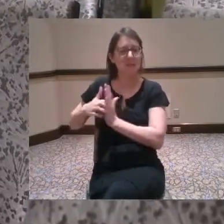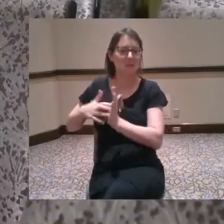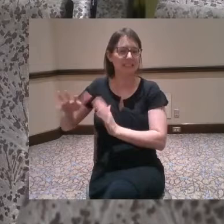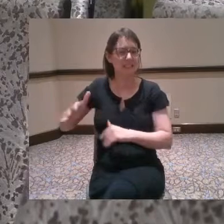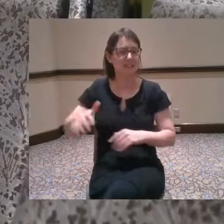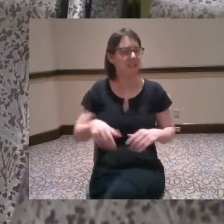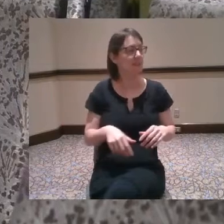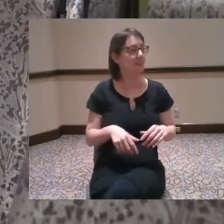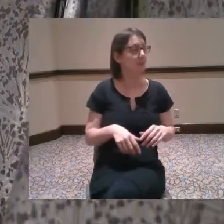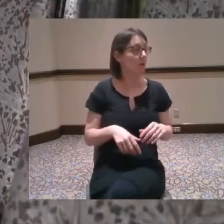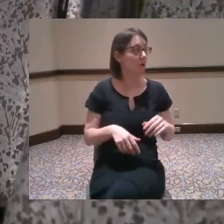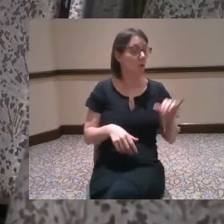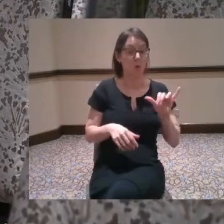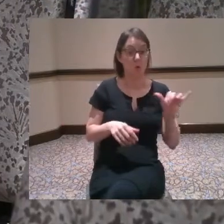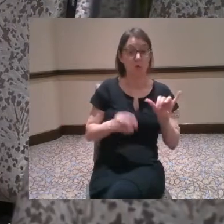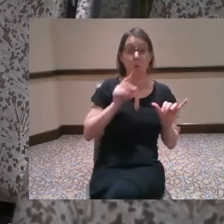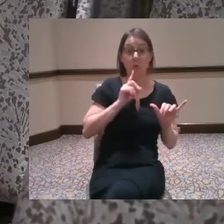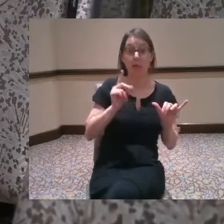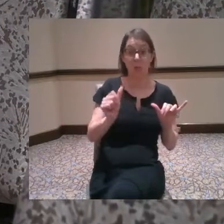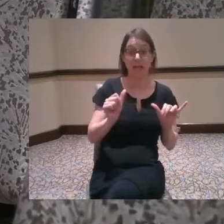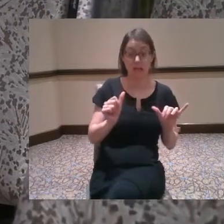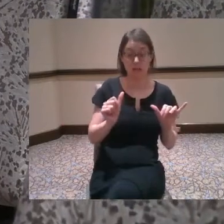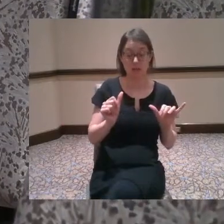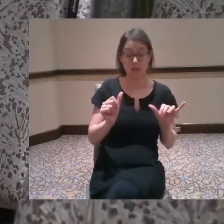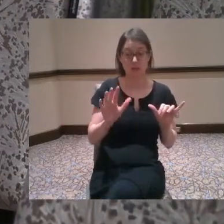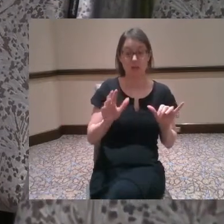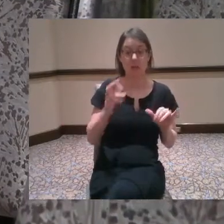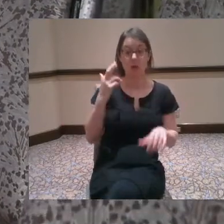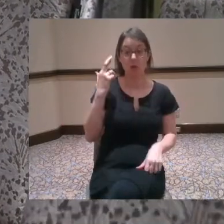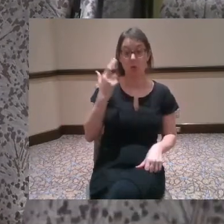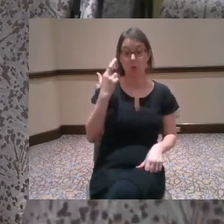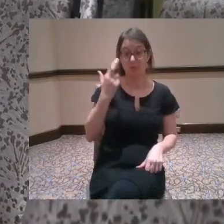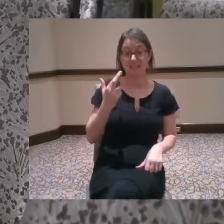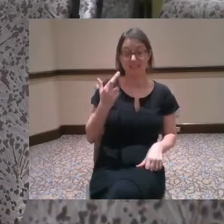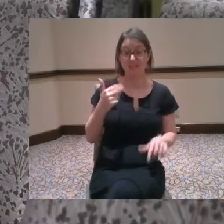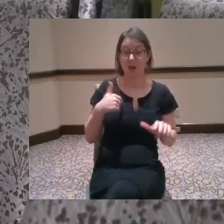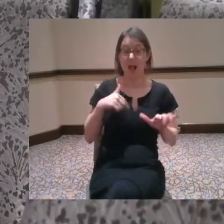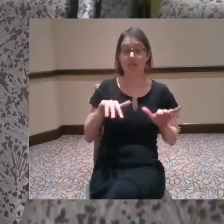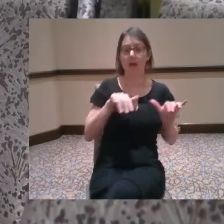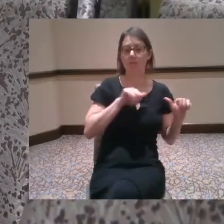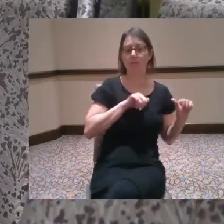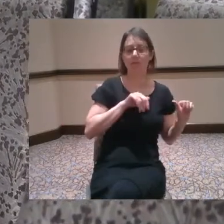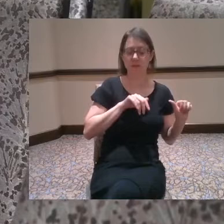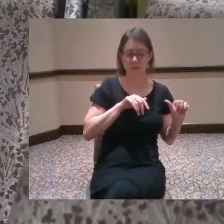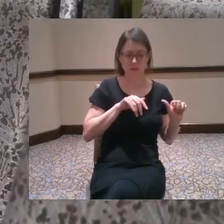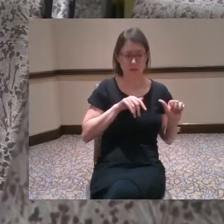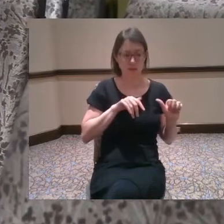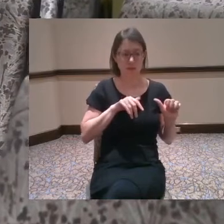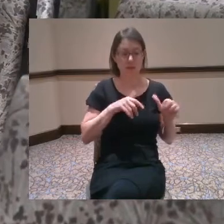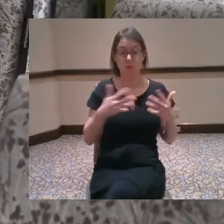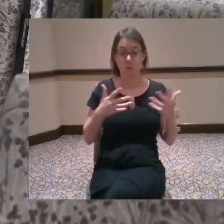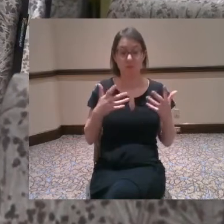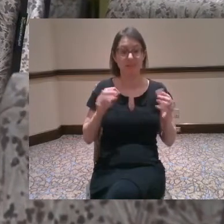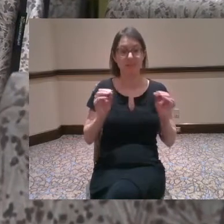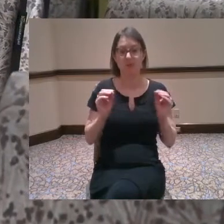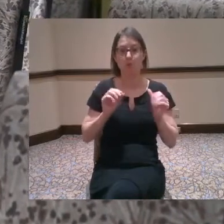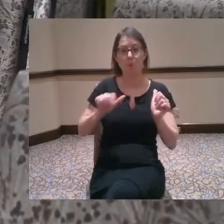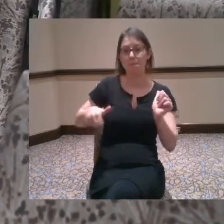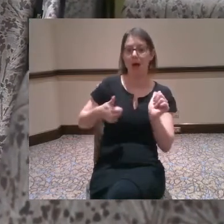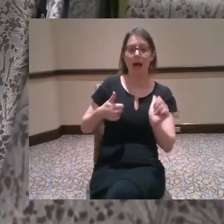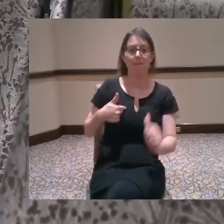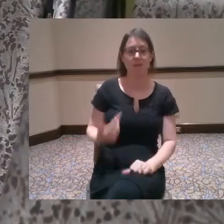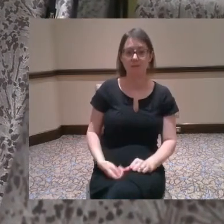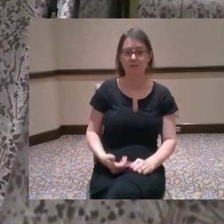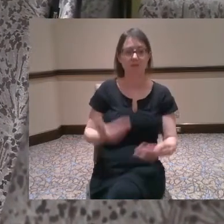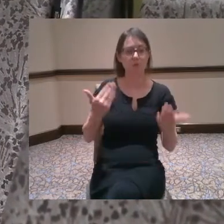quickly, the reason I left and I'm working towards something else is that there's nobody behind me. There are no